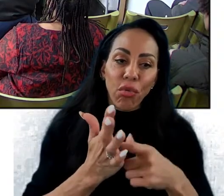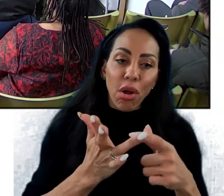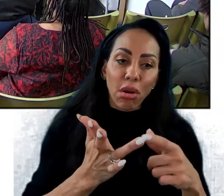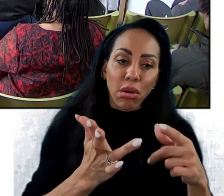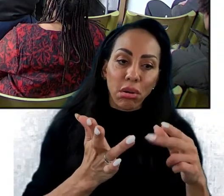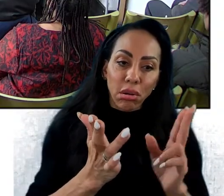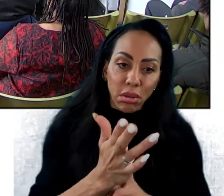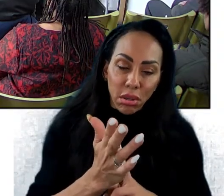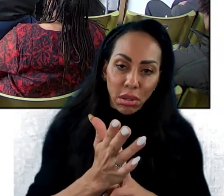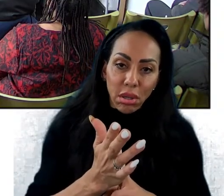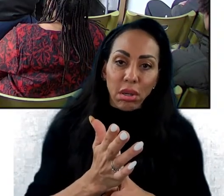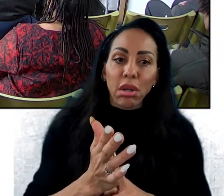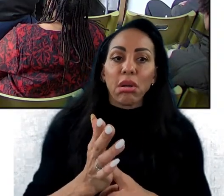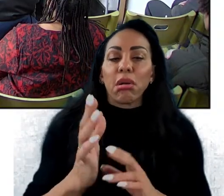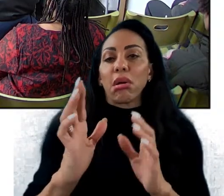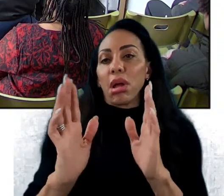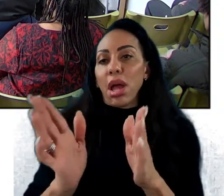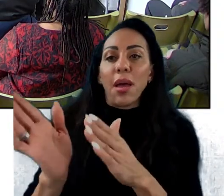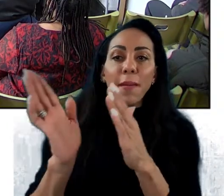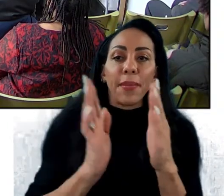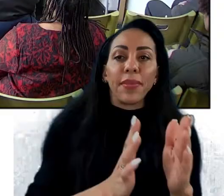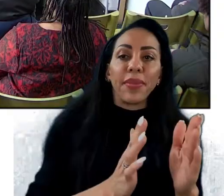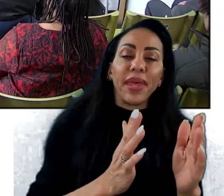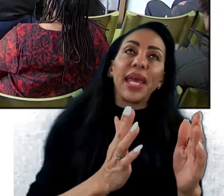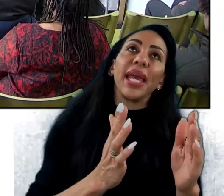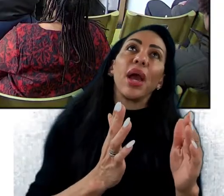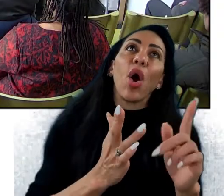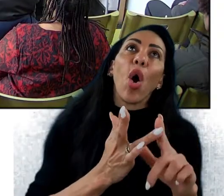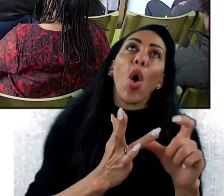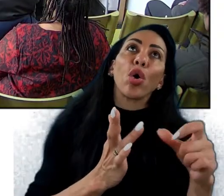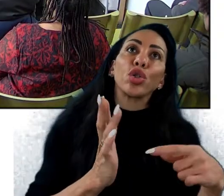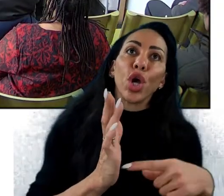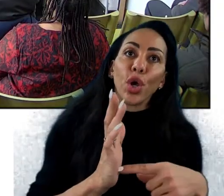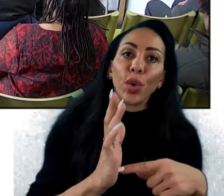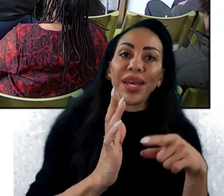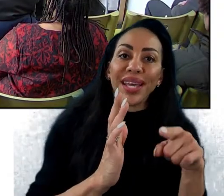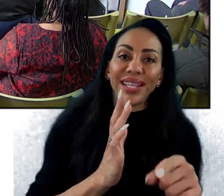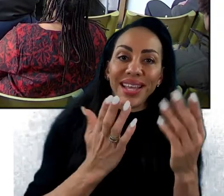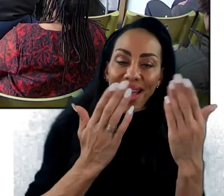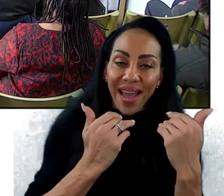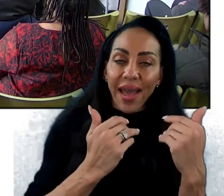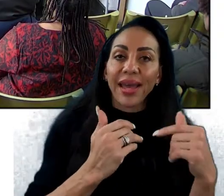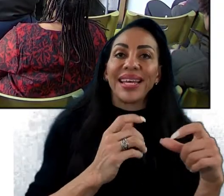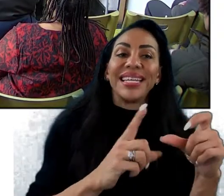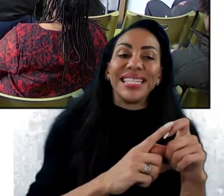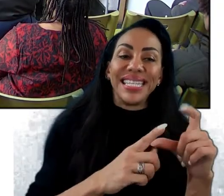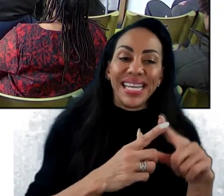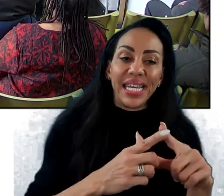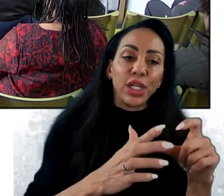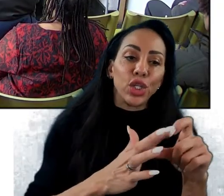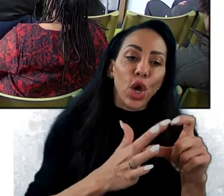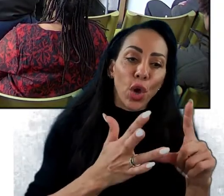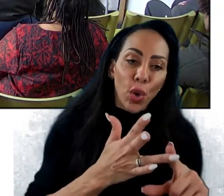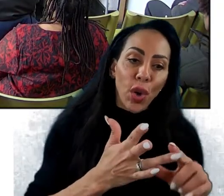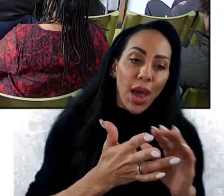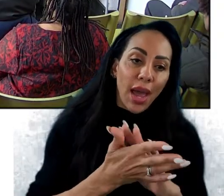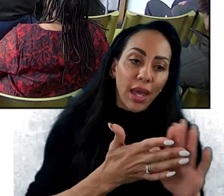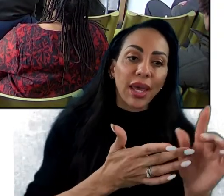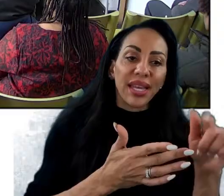octahedron is air. Dodecahedron, space. And